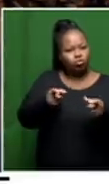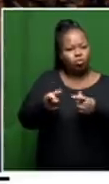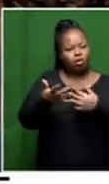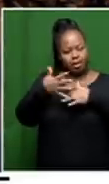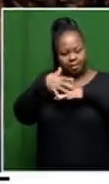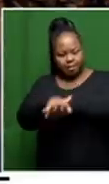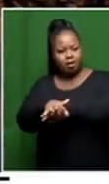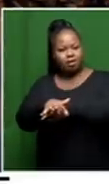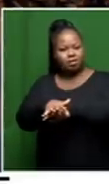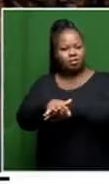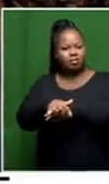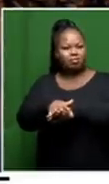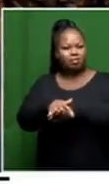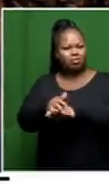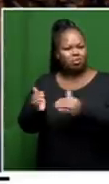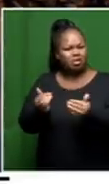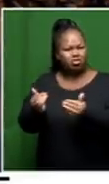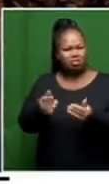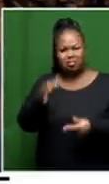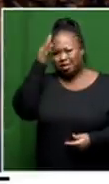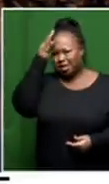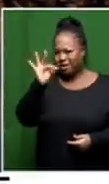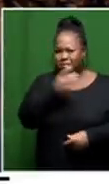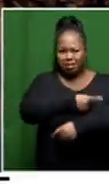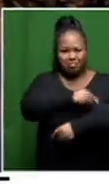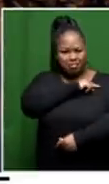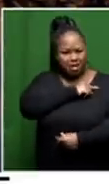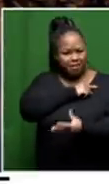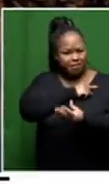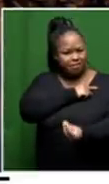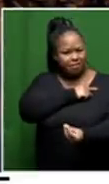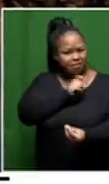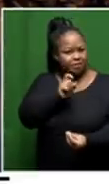implement and manage, does the state have that capacity?